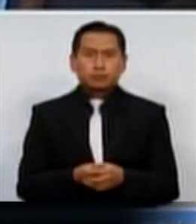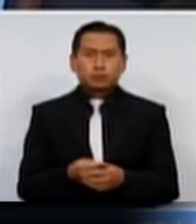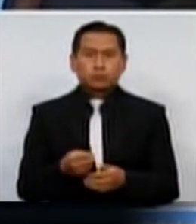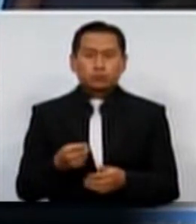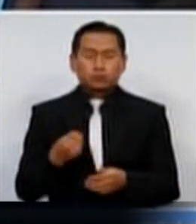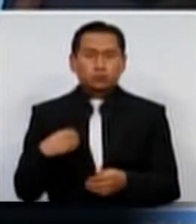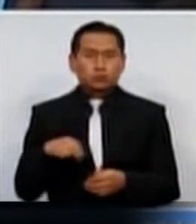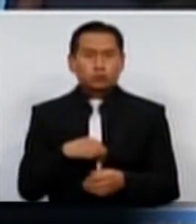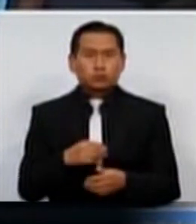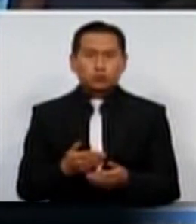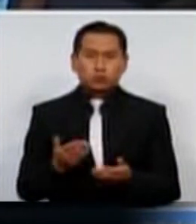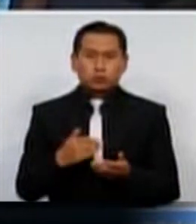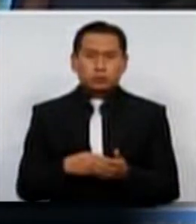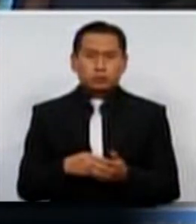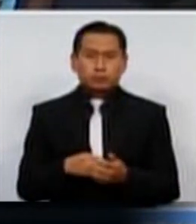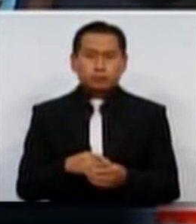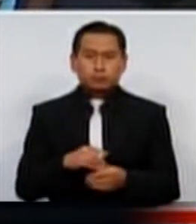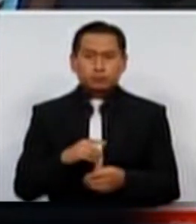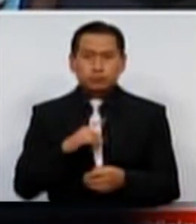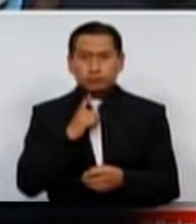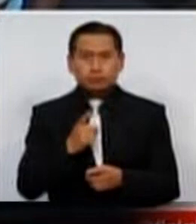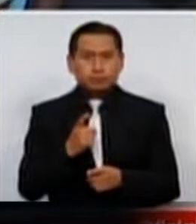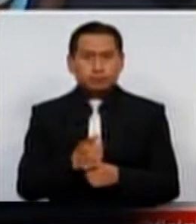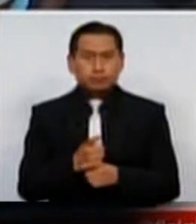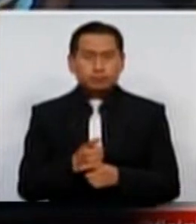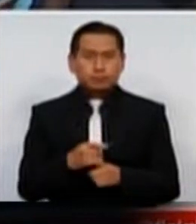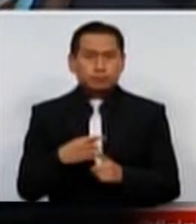we are recovering